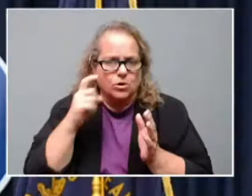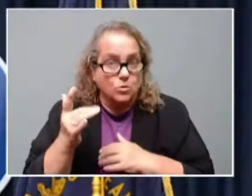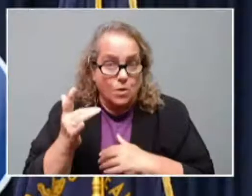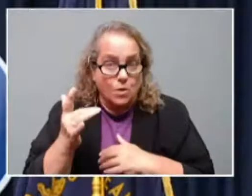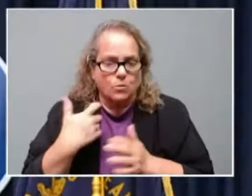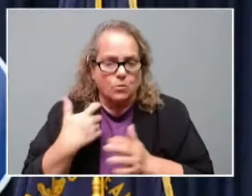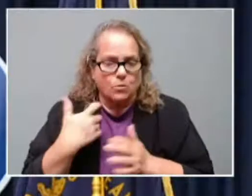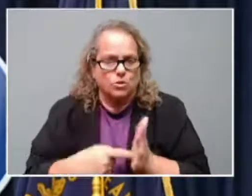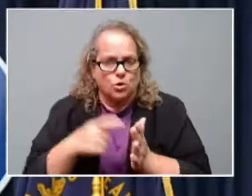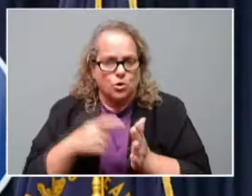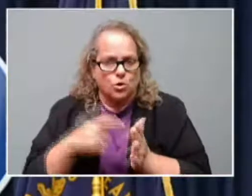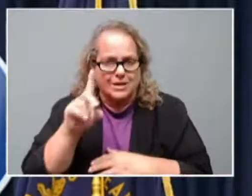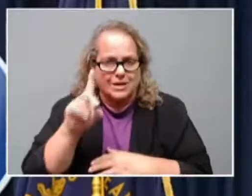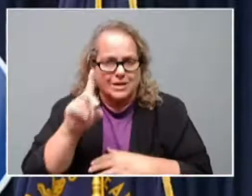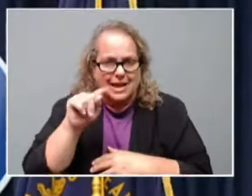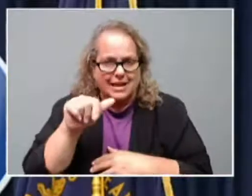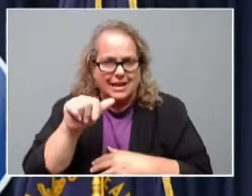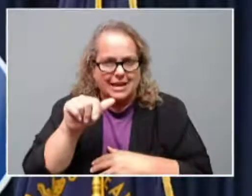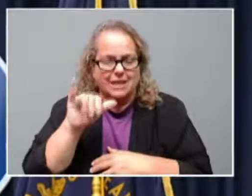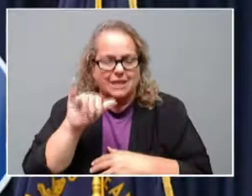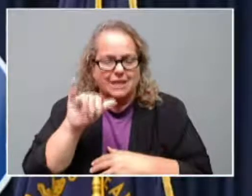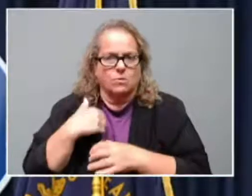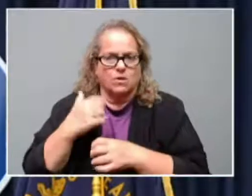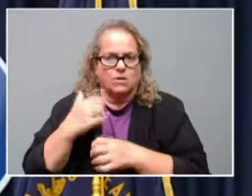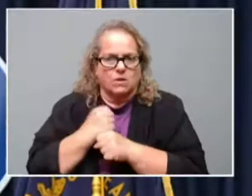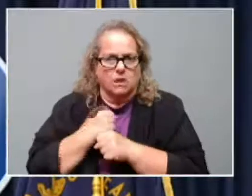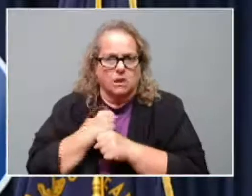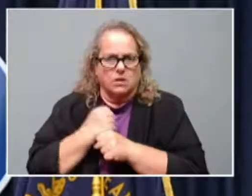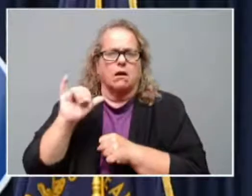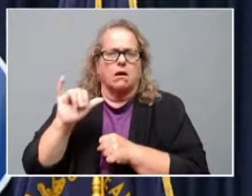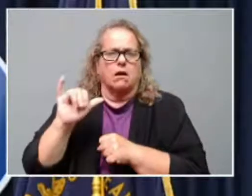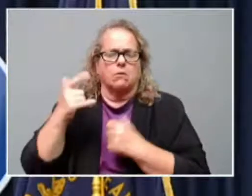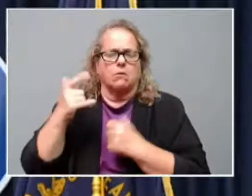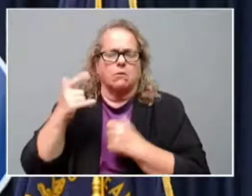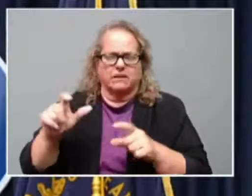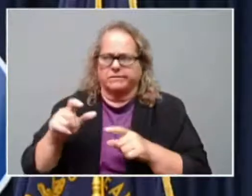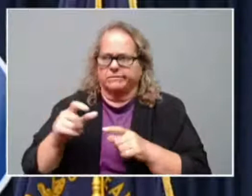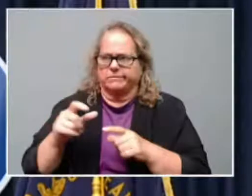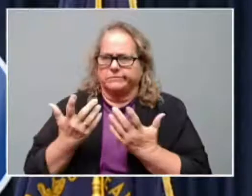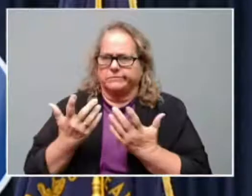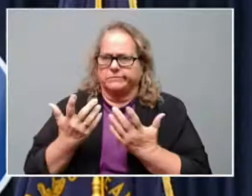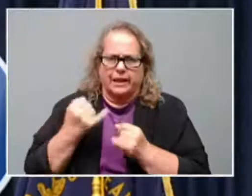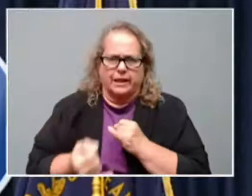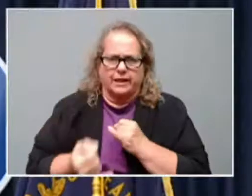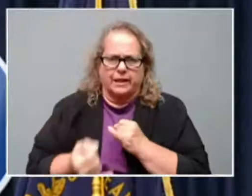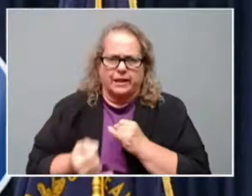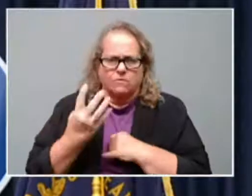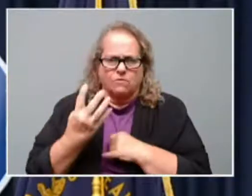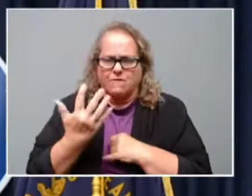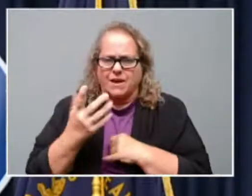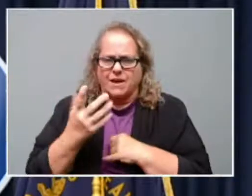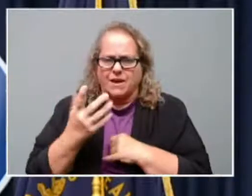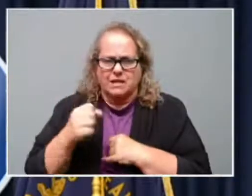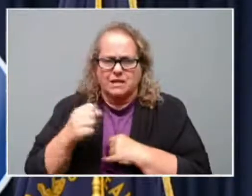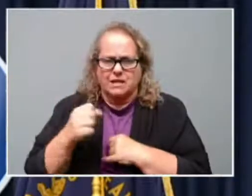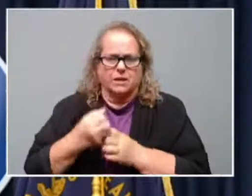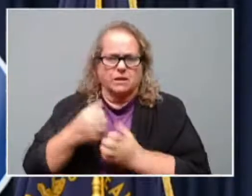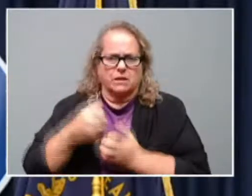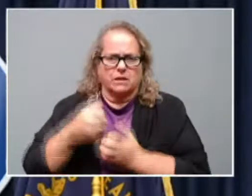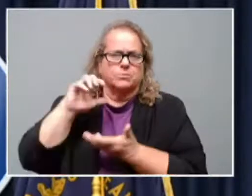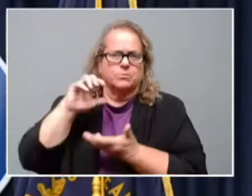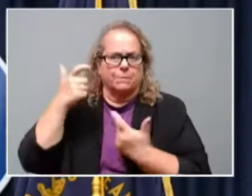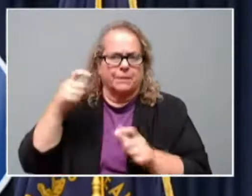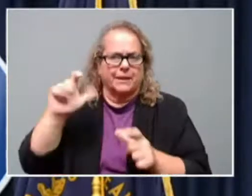that has really come in a big clump really over the past 4 or 5 days that shows how important getting a